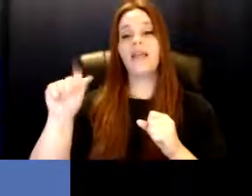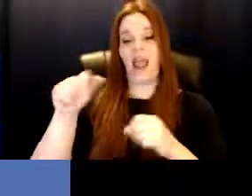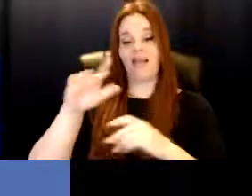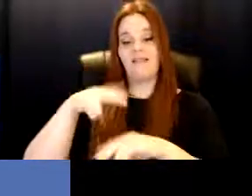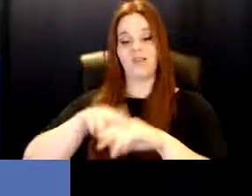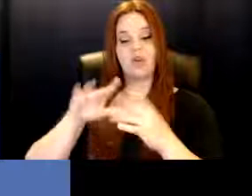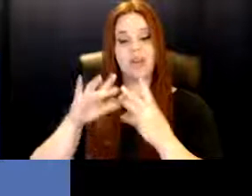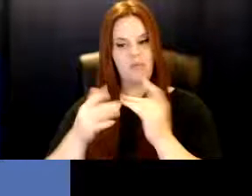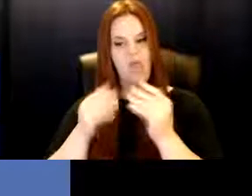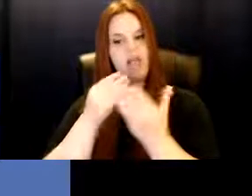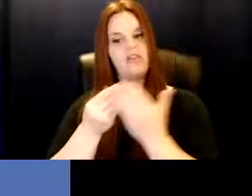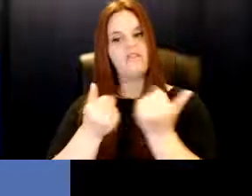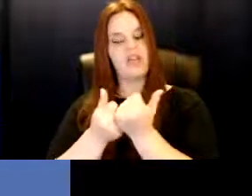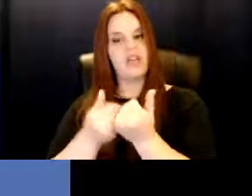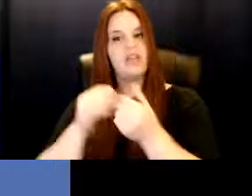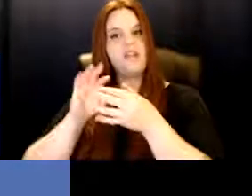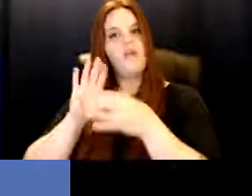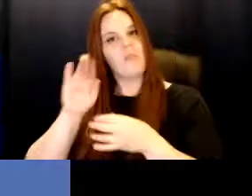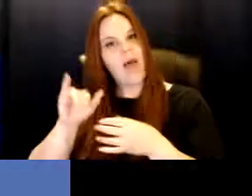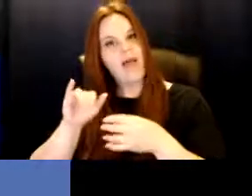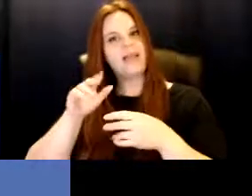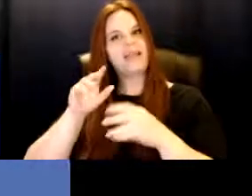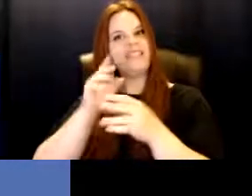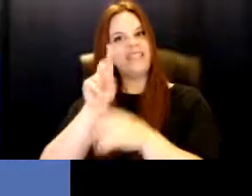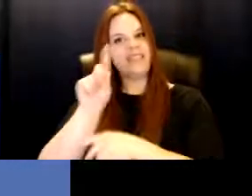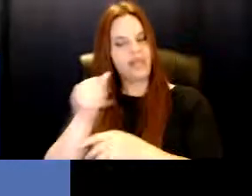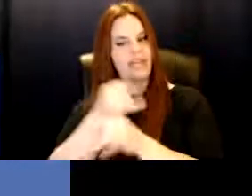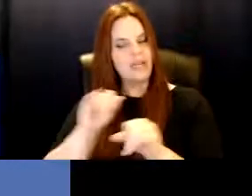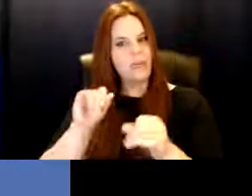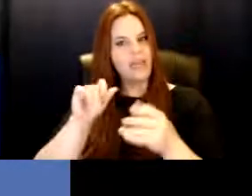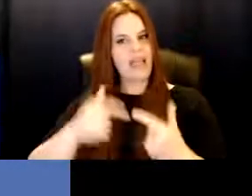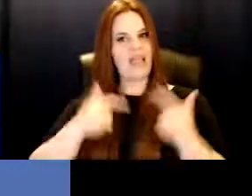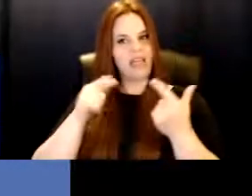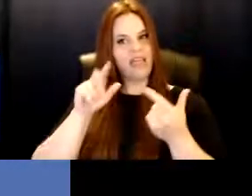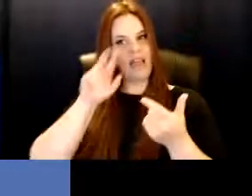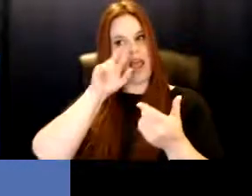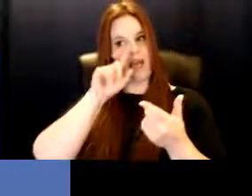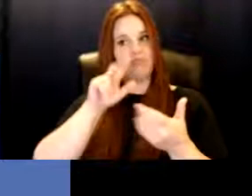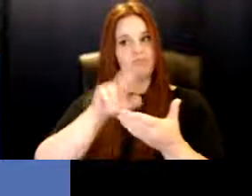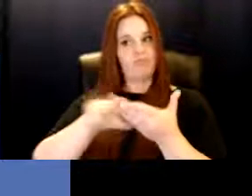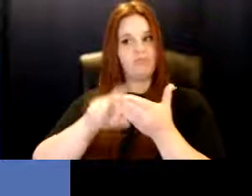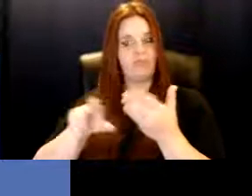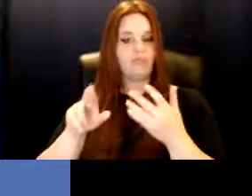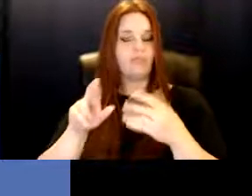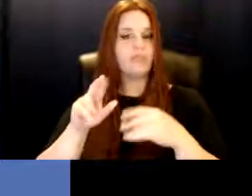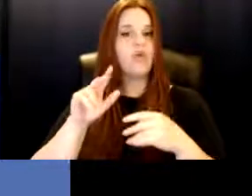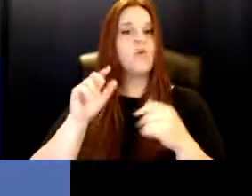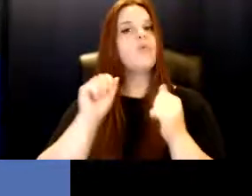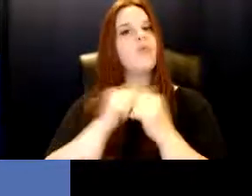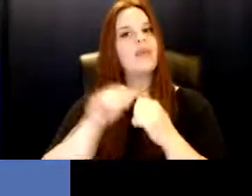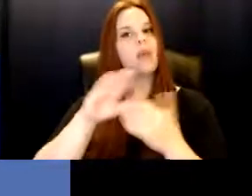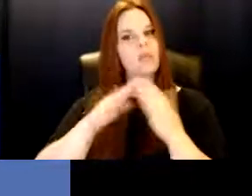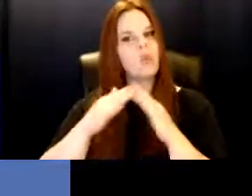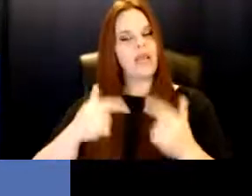the National Institute on Disability, Independent Living, and Rehabilitation Research within the Administration on Community Living, and we'd like to